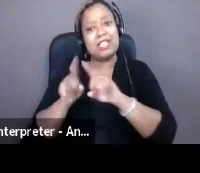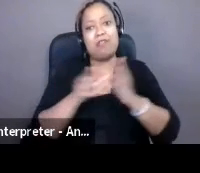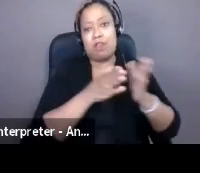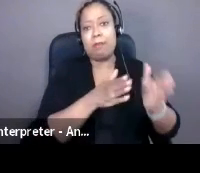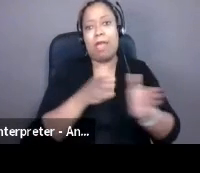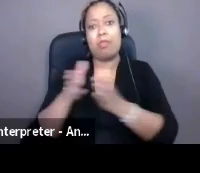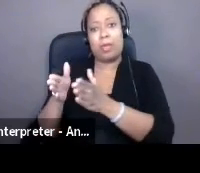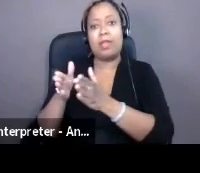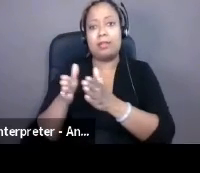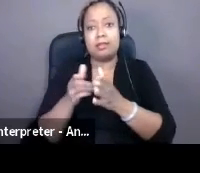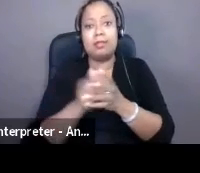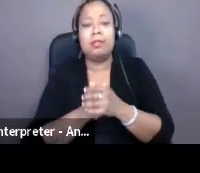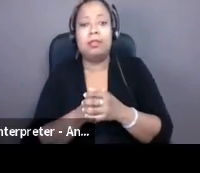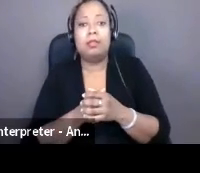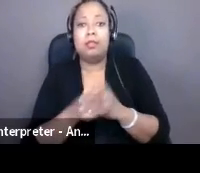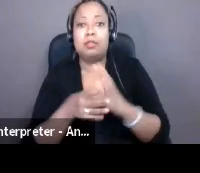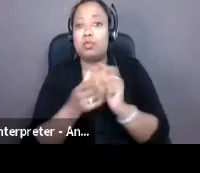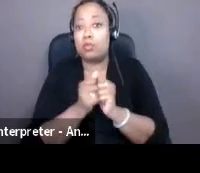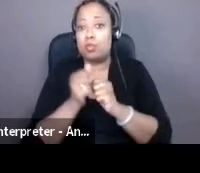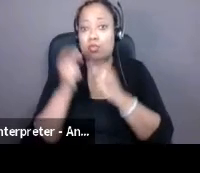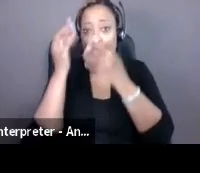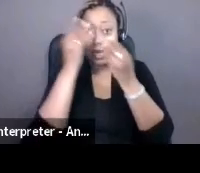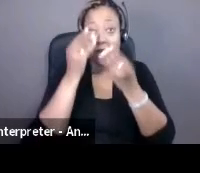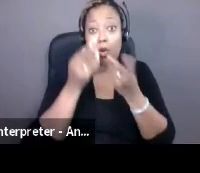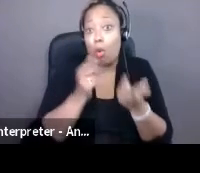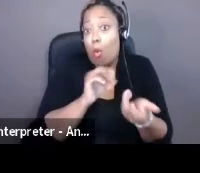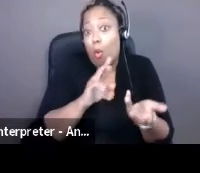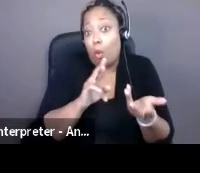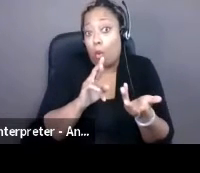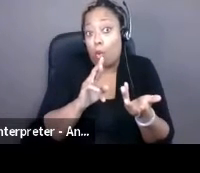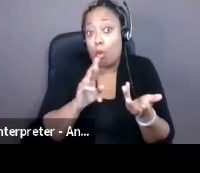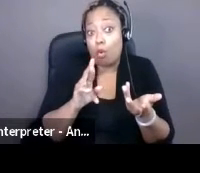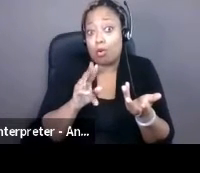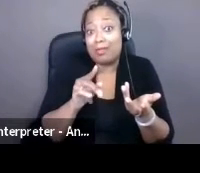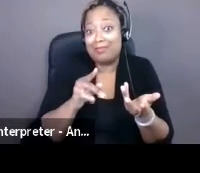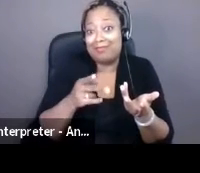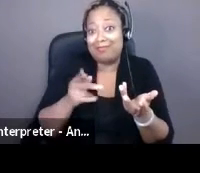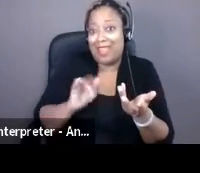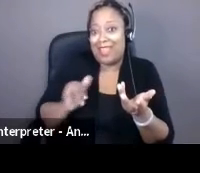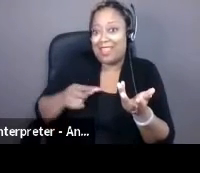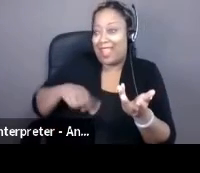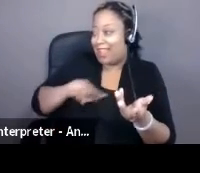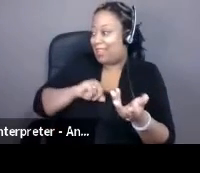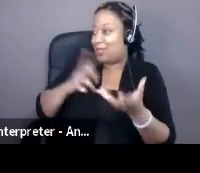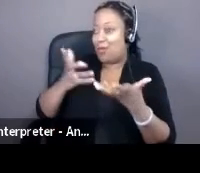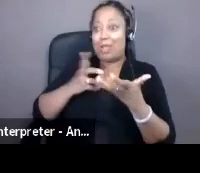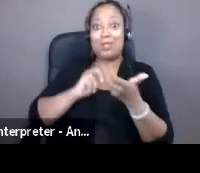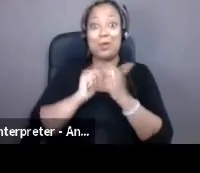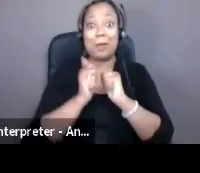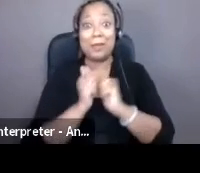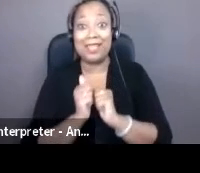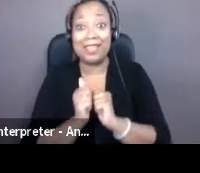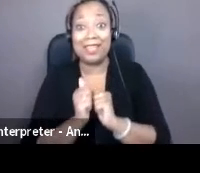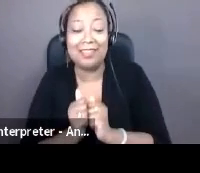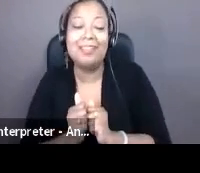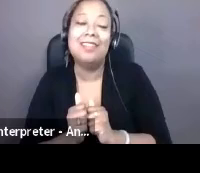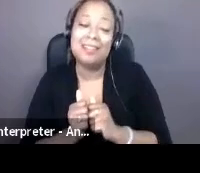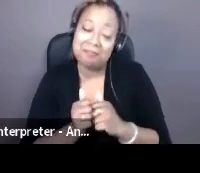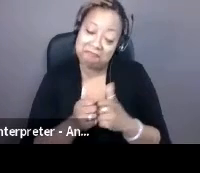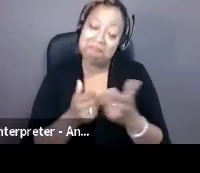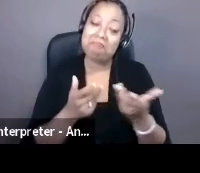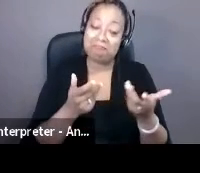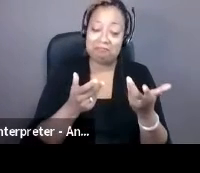of on the training. Or are you, like us, want to also get out and to be in the competitive world? There